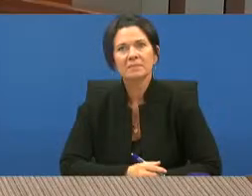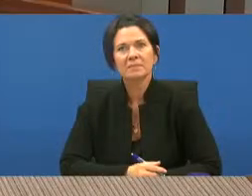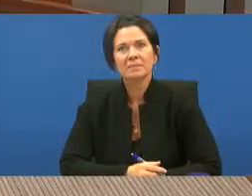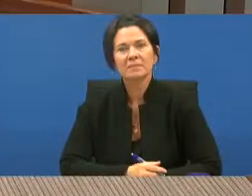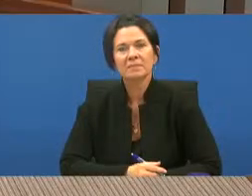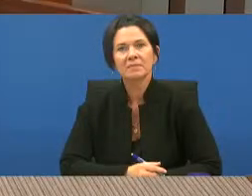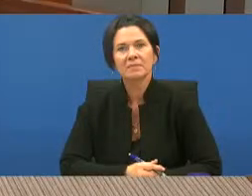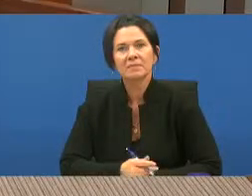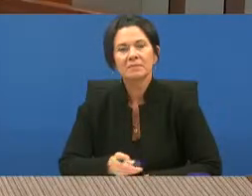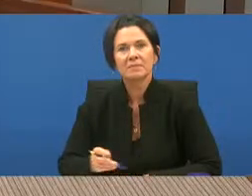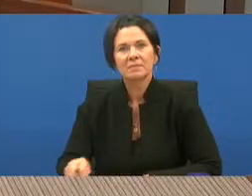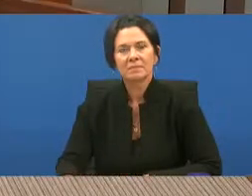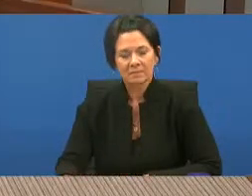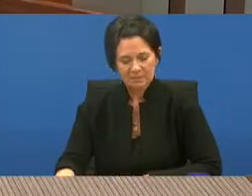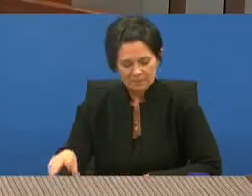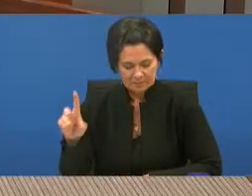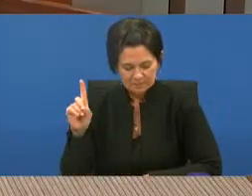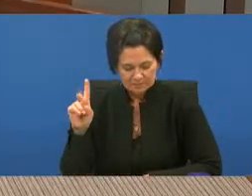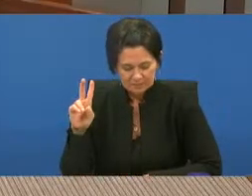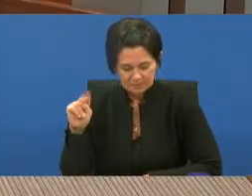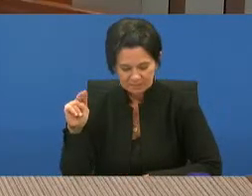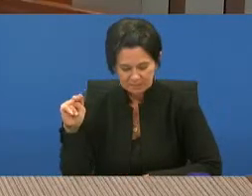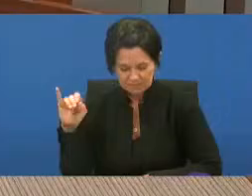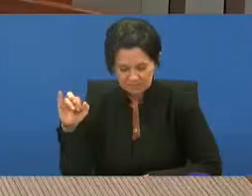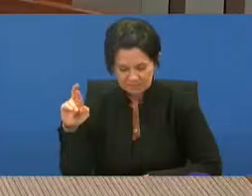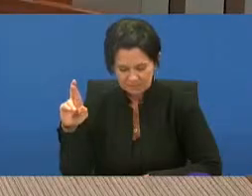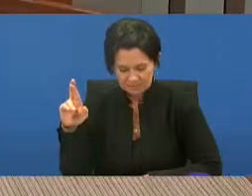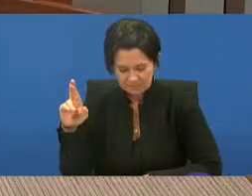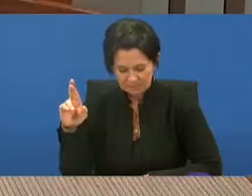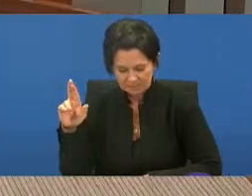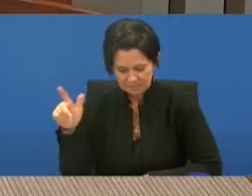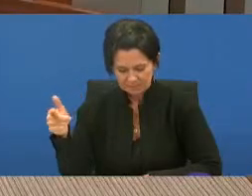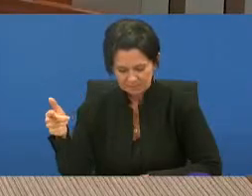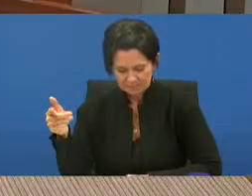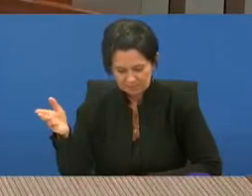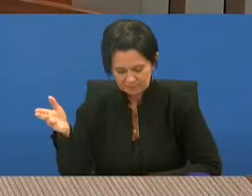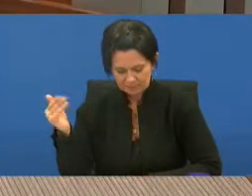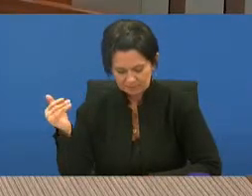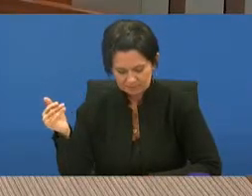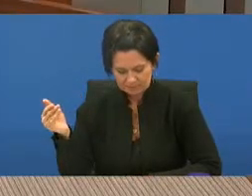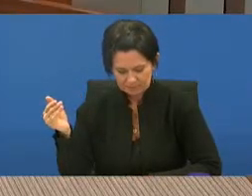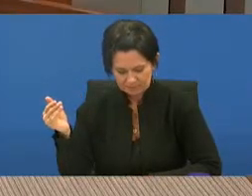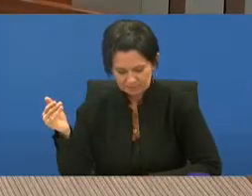Second by Councilman Dunn Jr. Anyone opposed? I'm opposed.